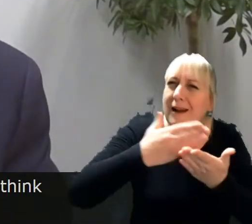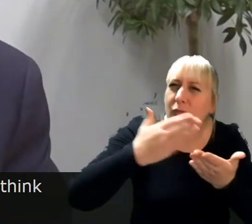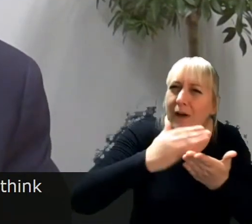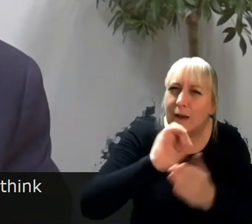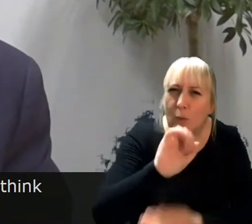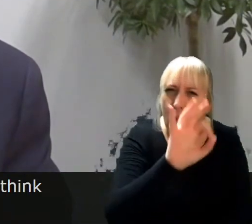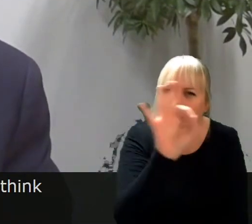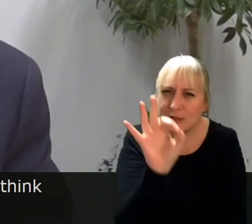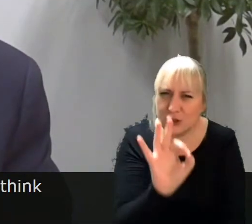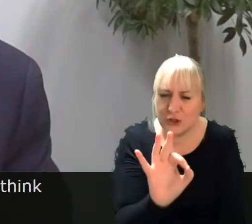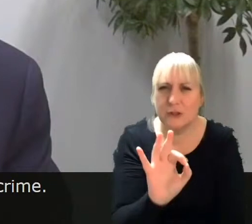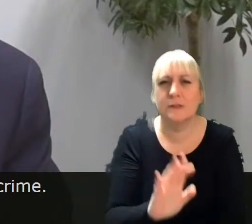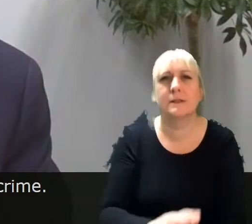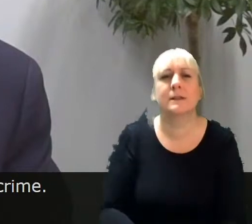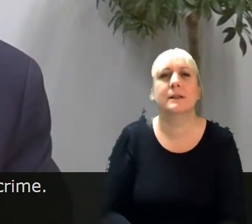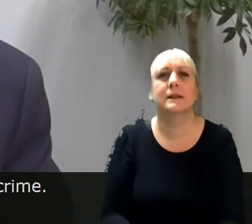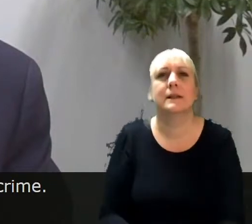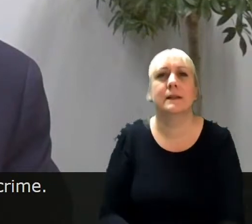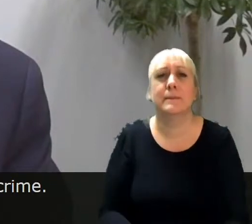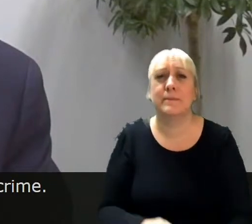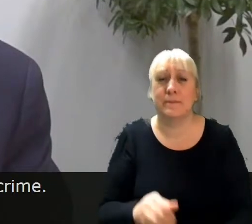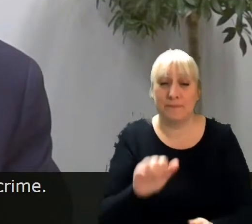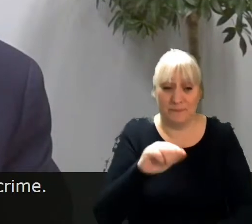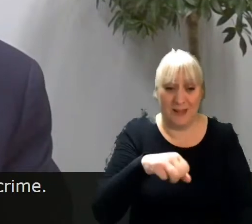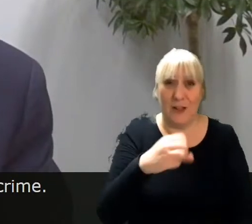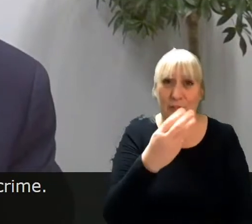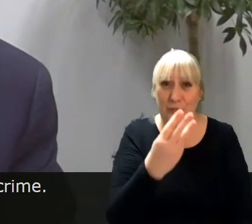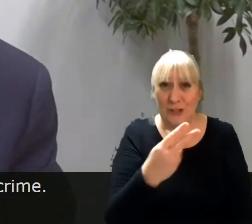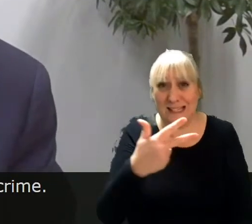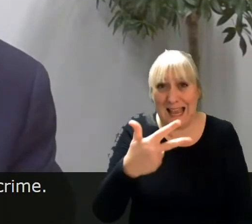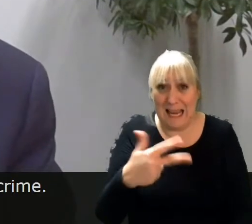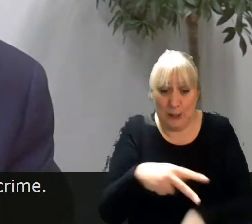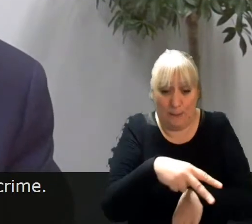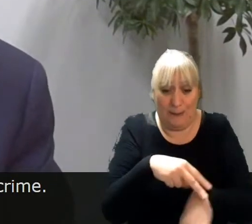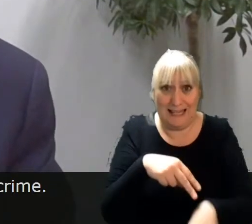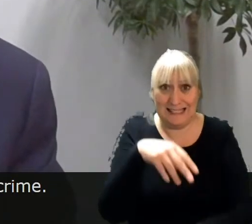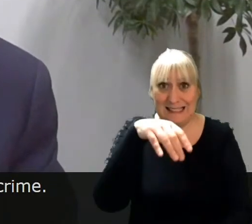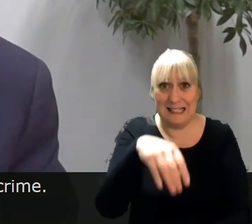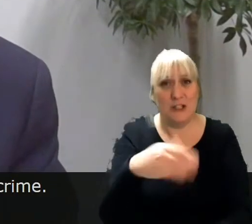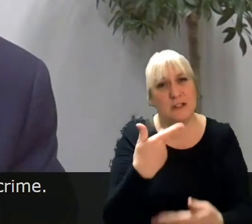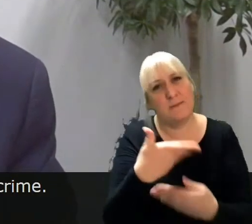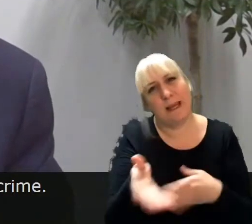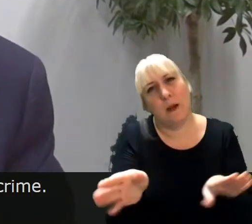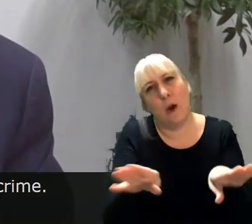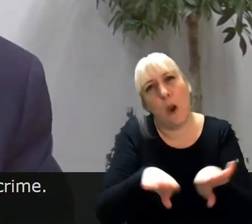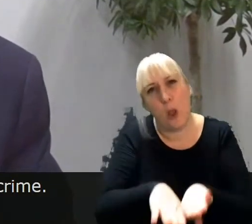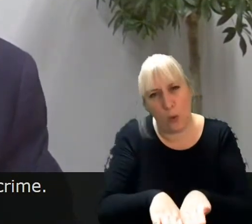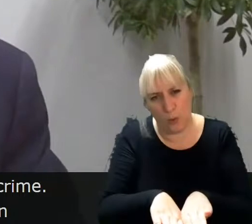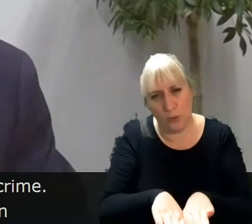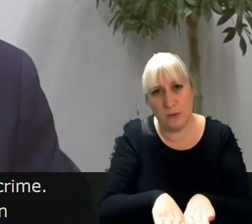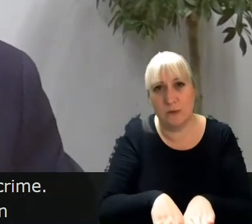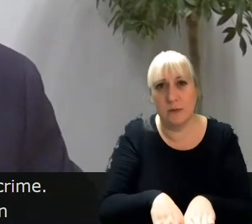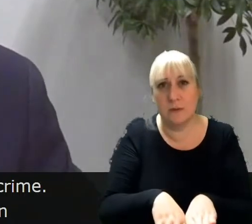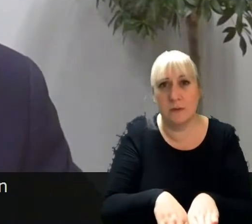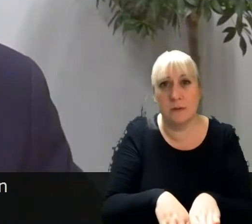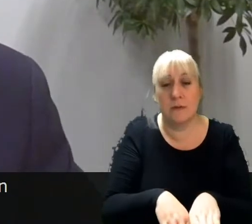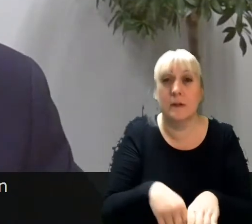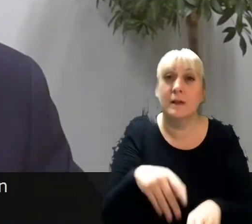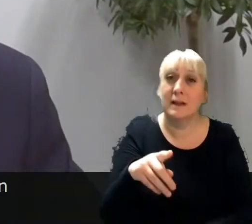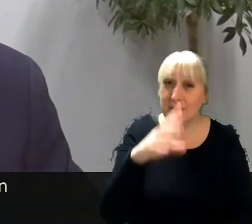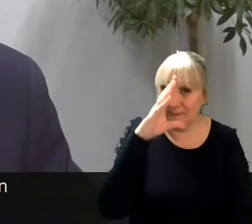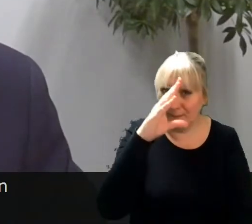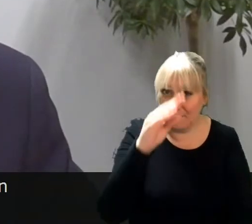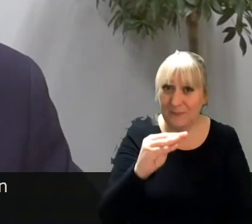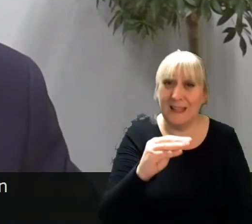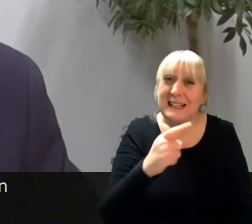true, 38 police stations have been closed during my time as mayor. More than 75 were closed during the time